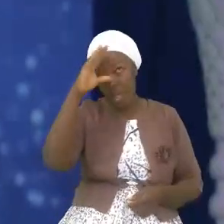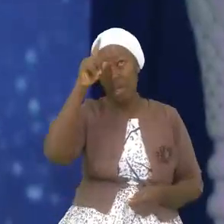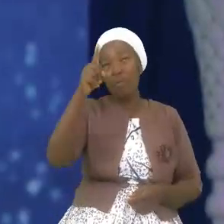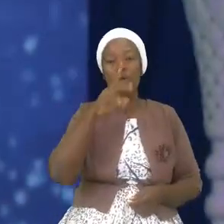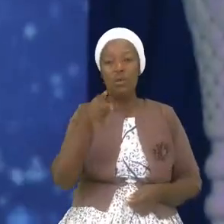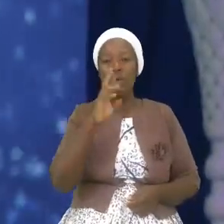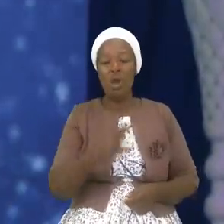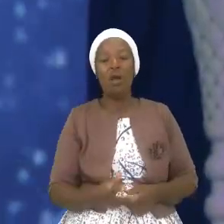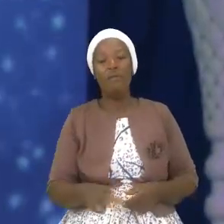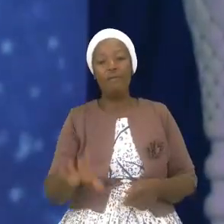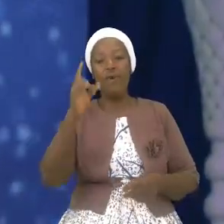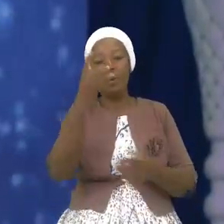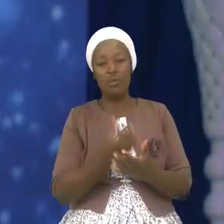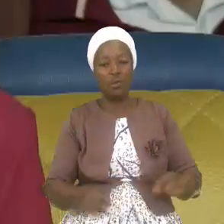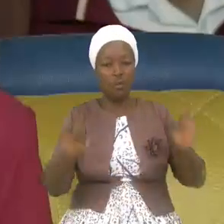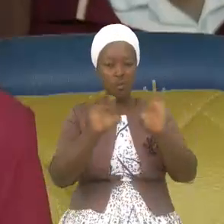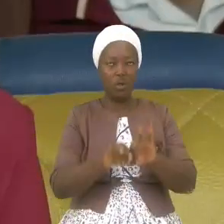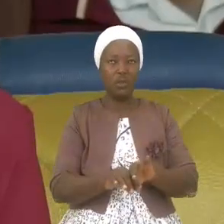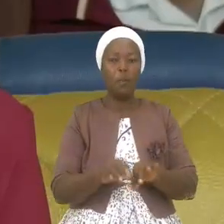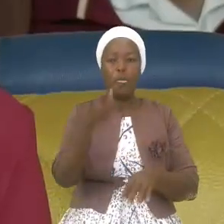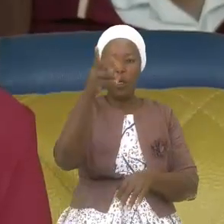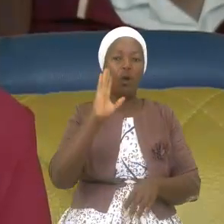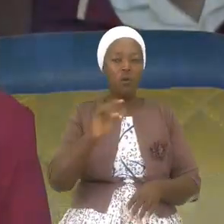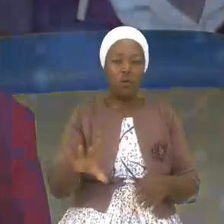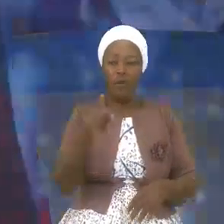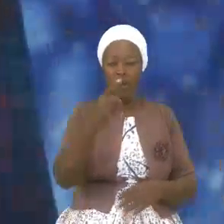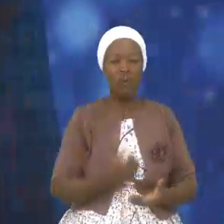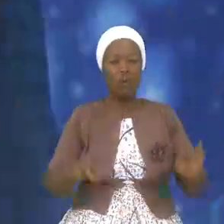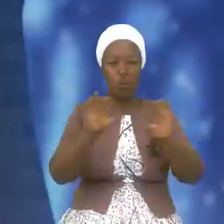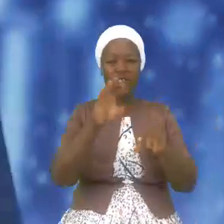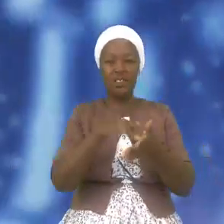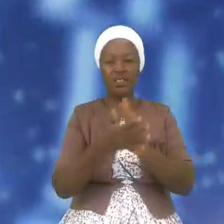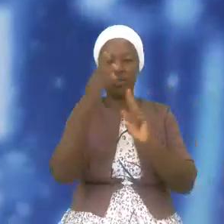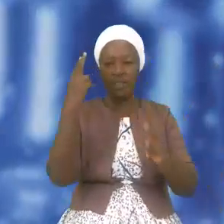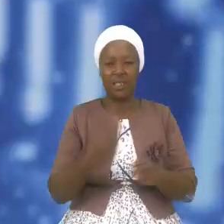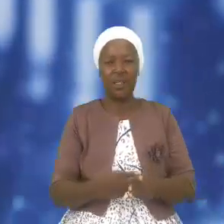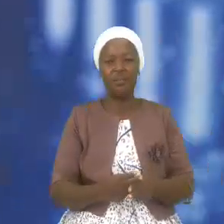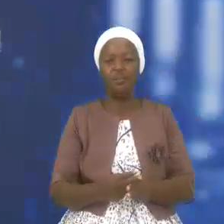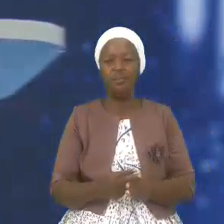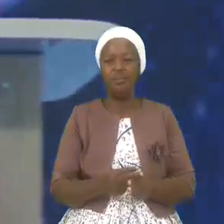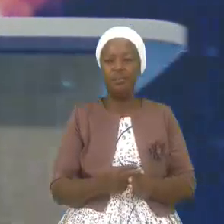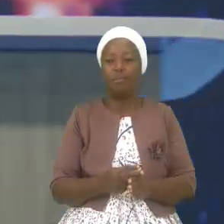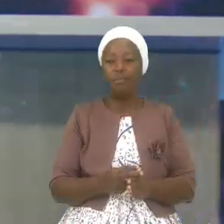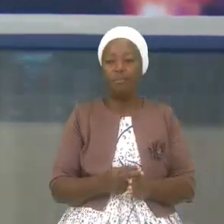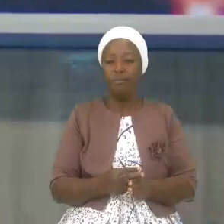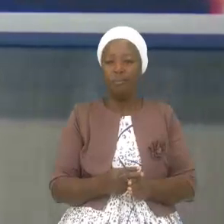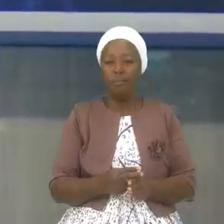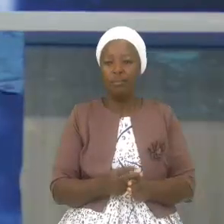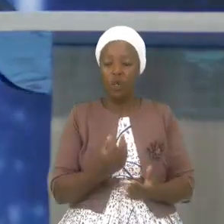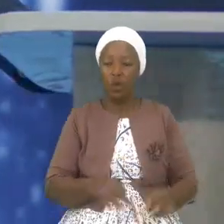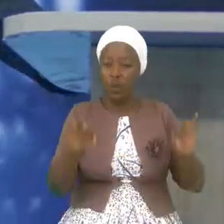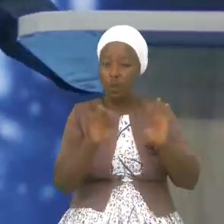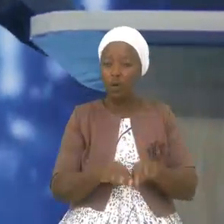I said he'll find you worthy. Worthy of his salvation. Worthy of his righteousness.